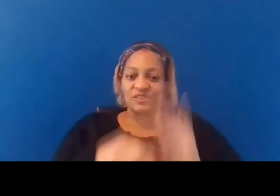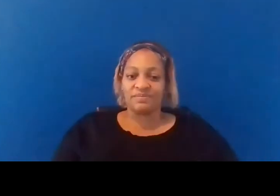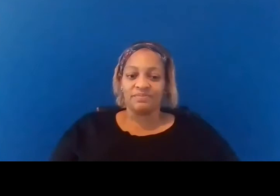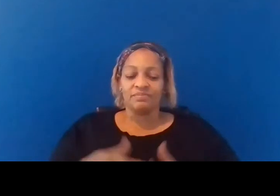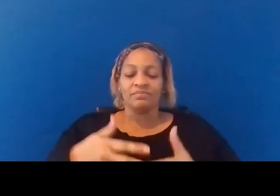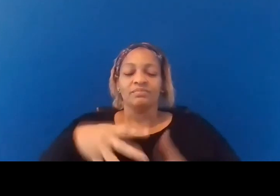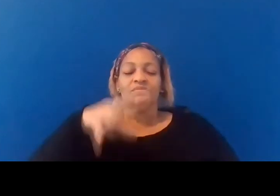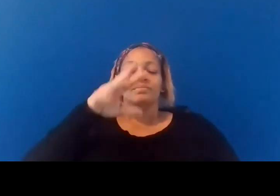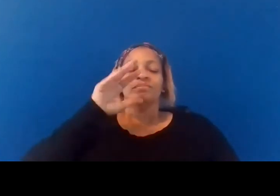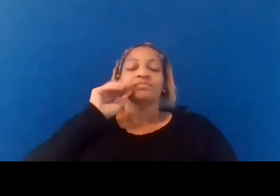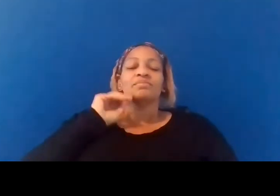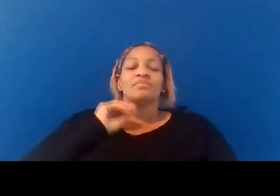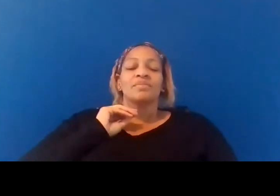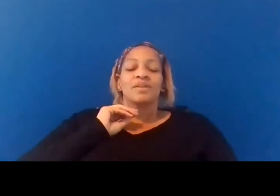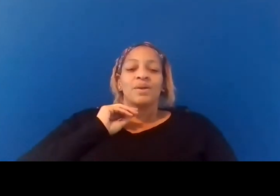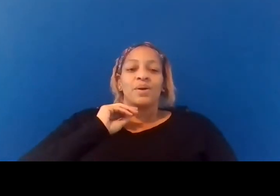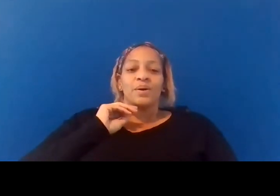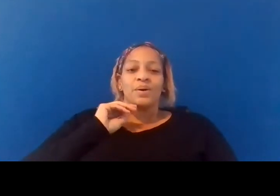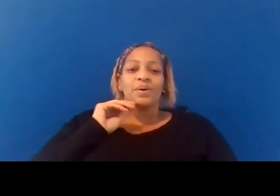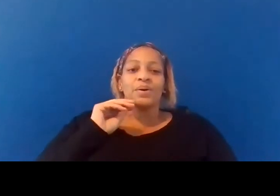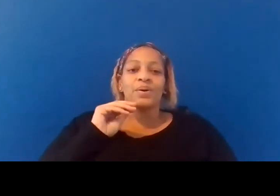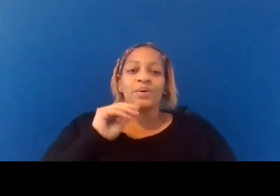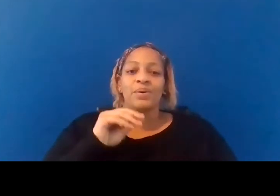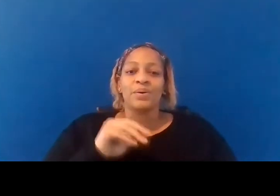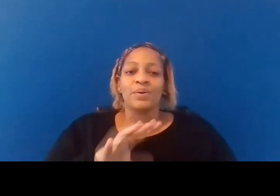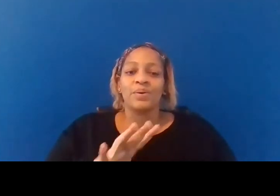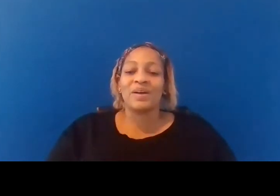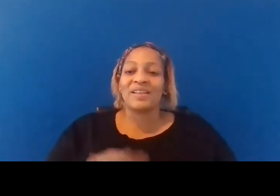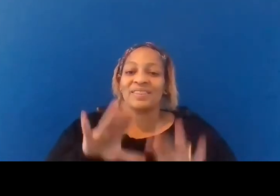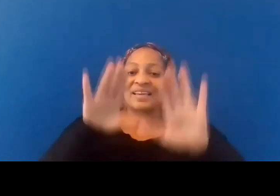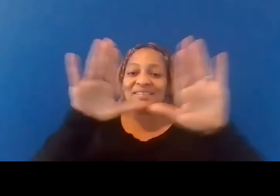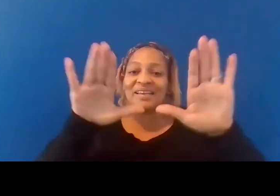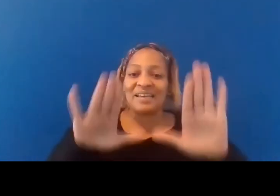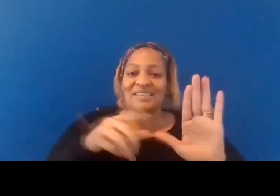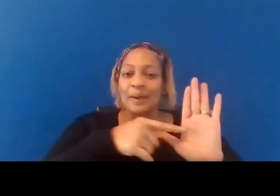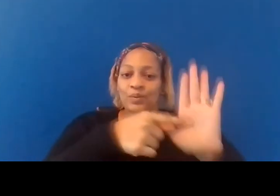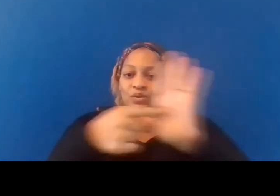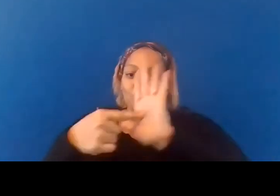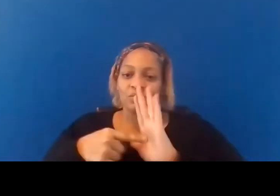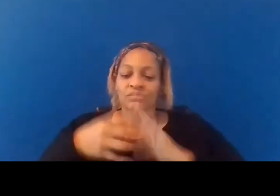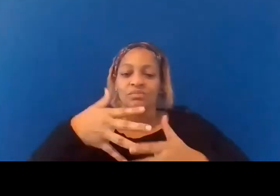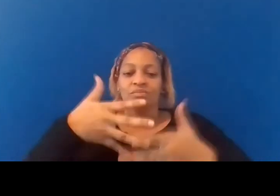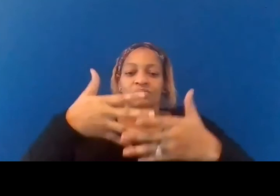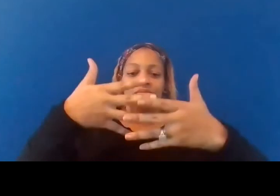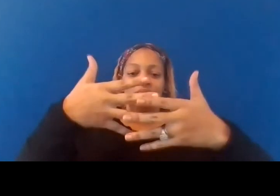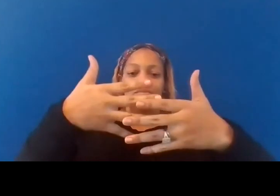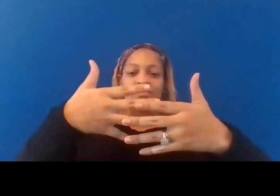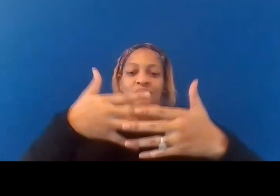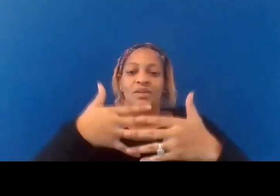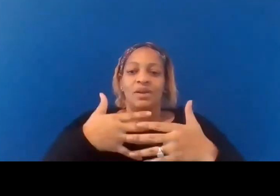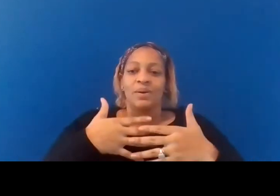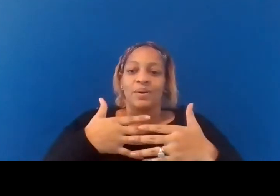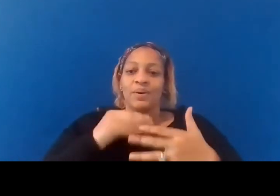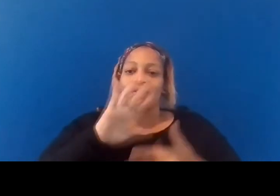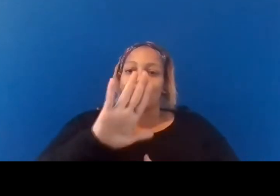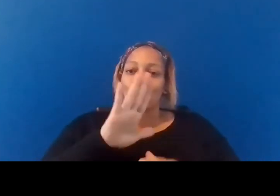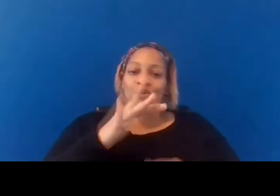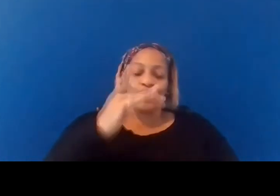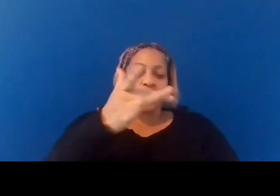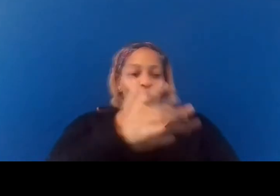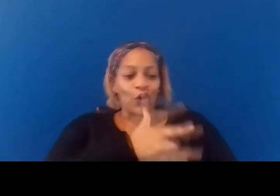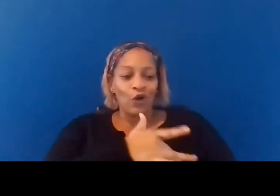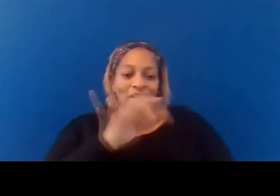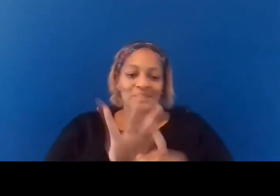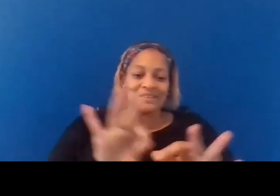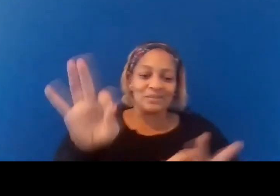Breathe in dynamic demonstration. Breathe and prepare your heart and your spirit for another